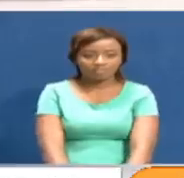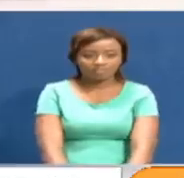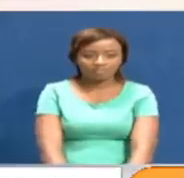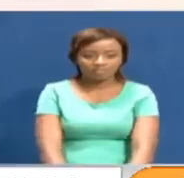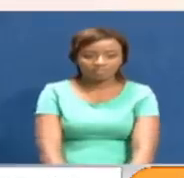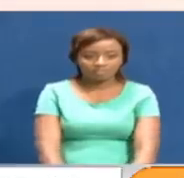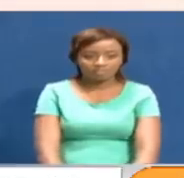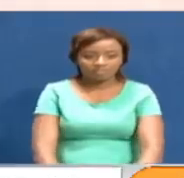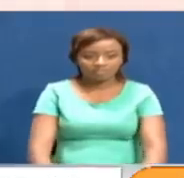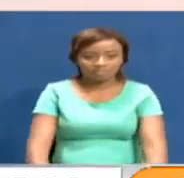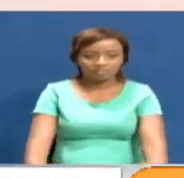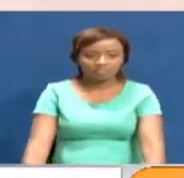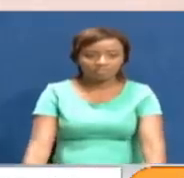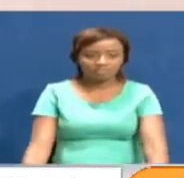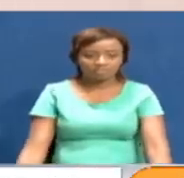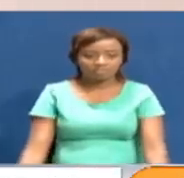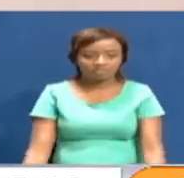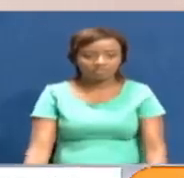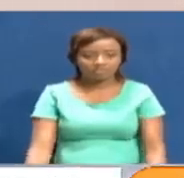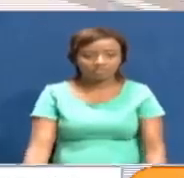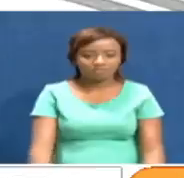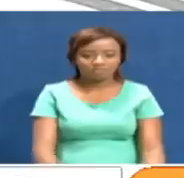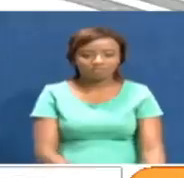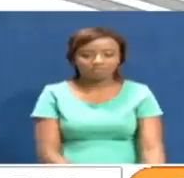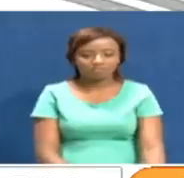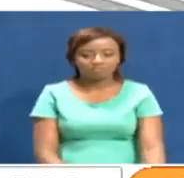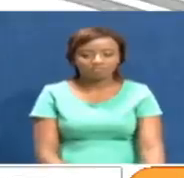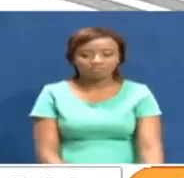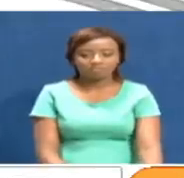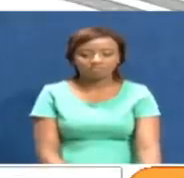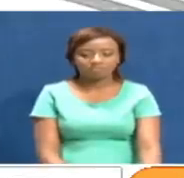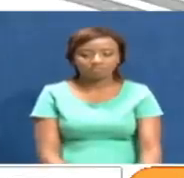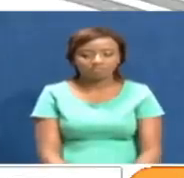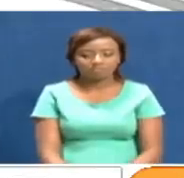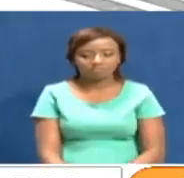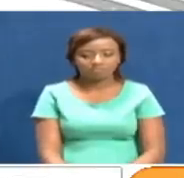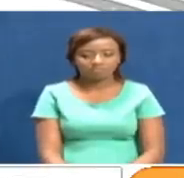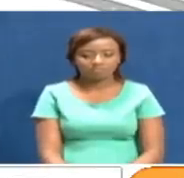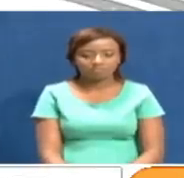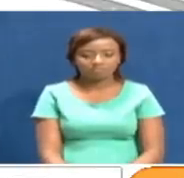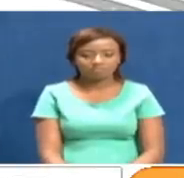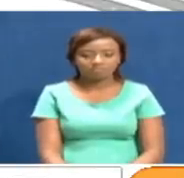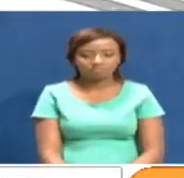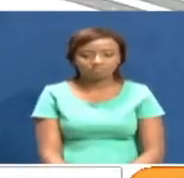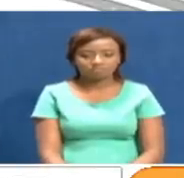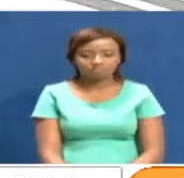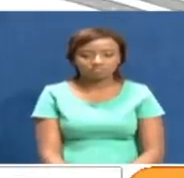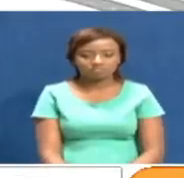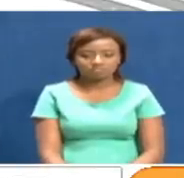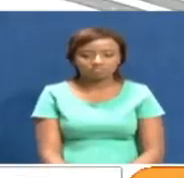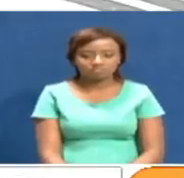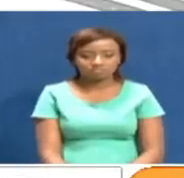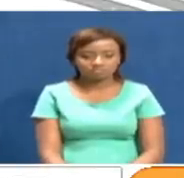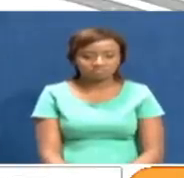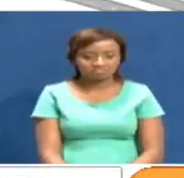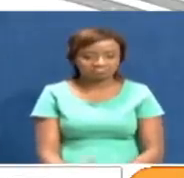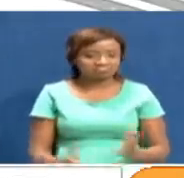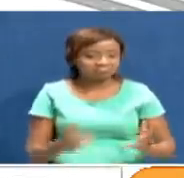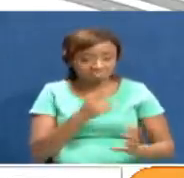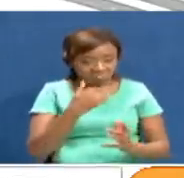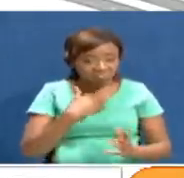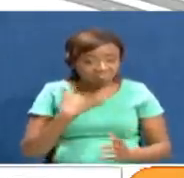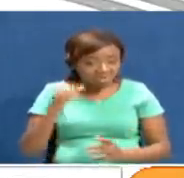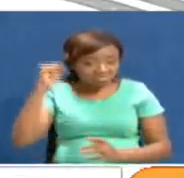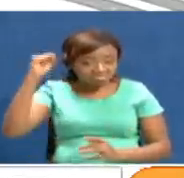can be achieved by objective leaders who have no political ambitions. You have none?